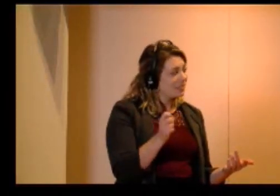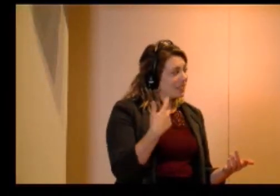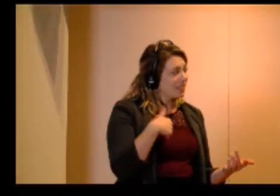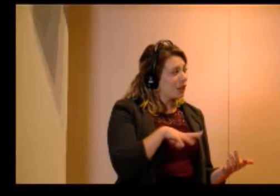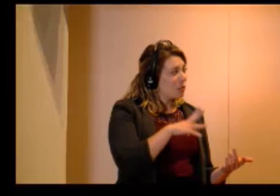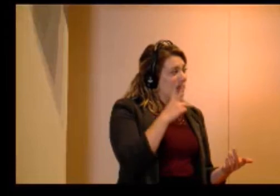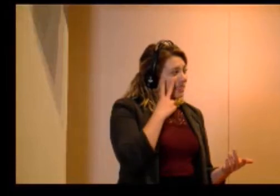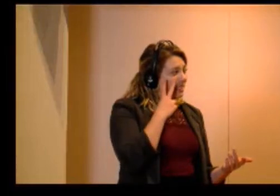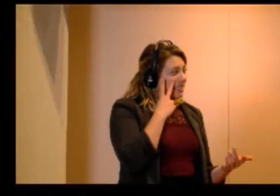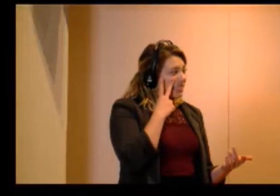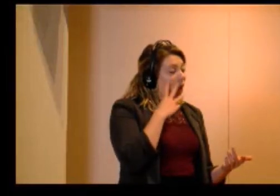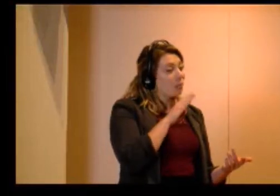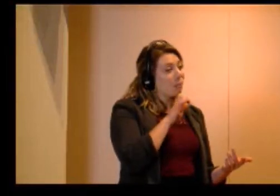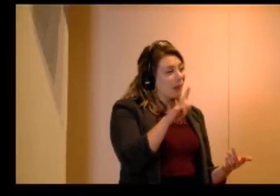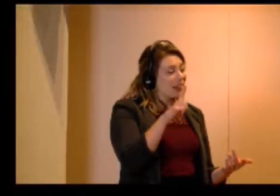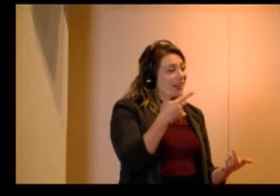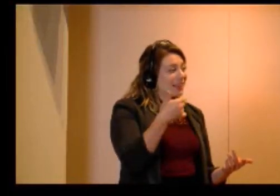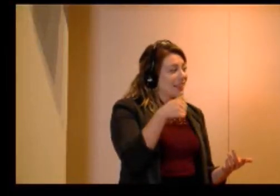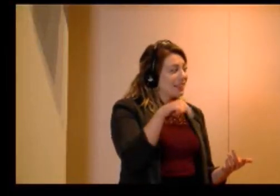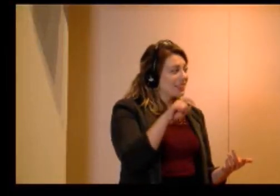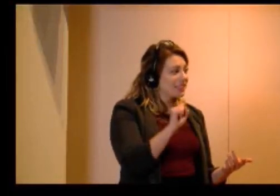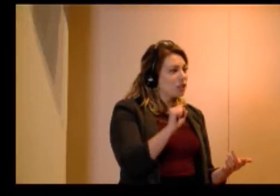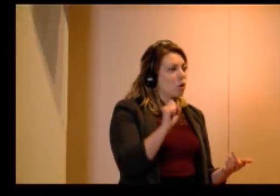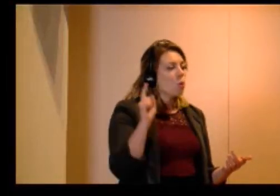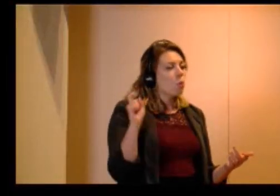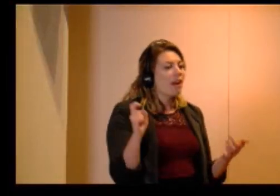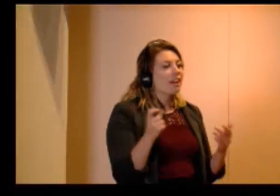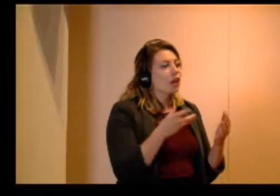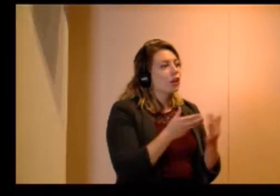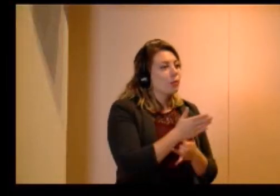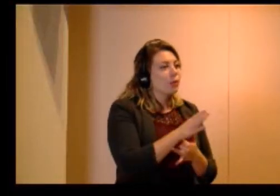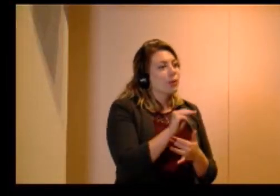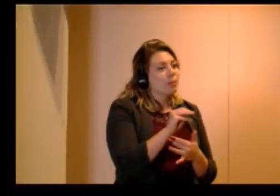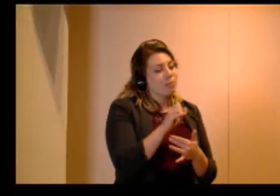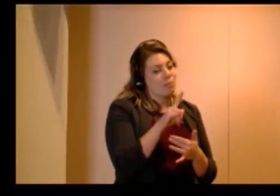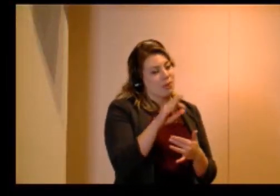not people, Bill Gates walking through molecules.